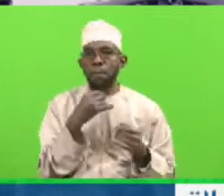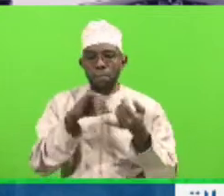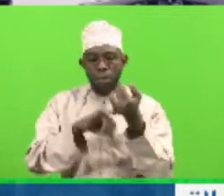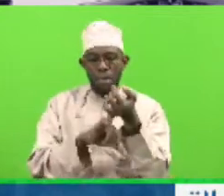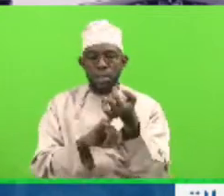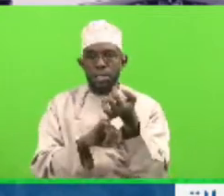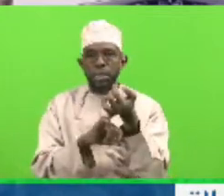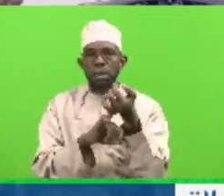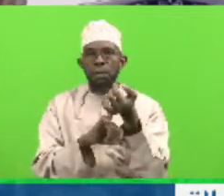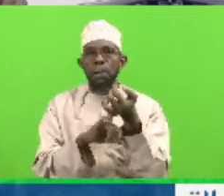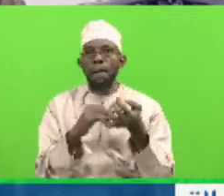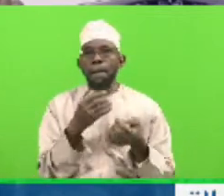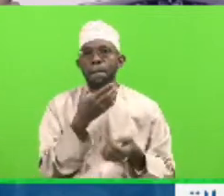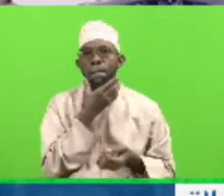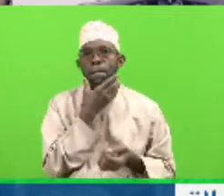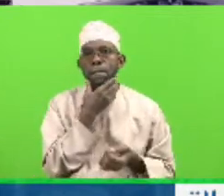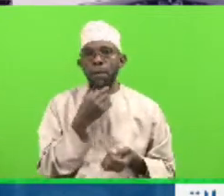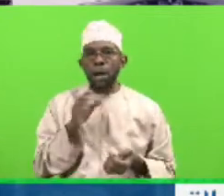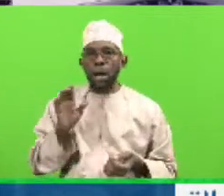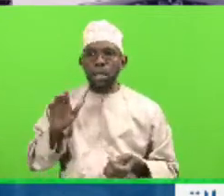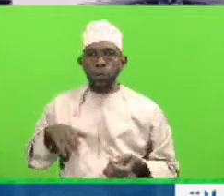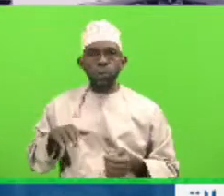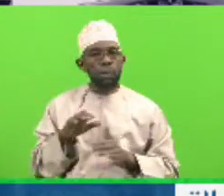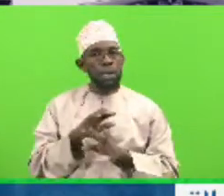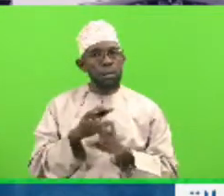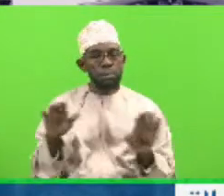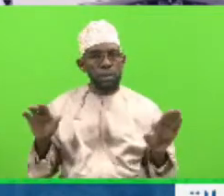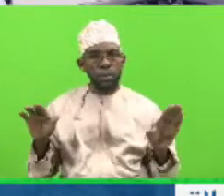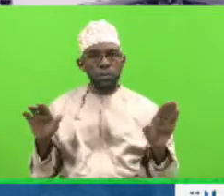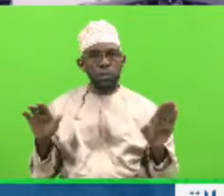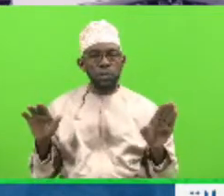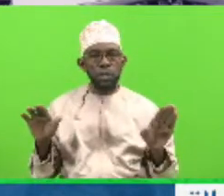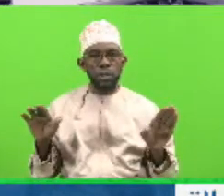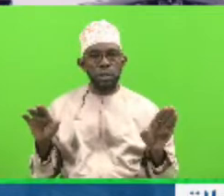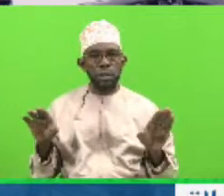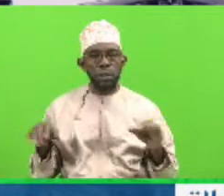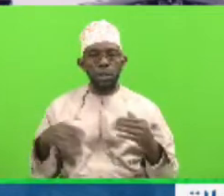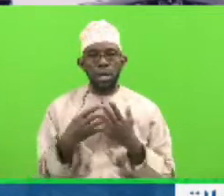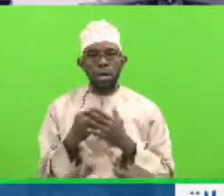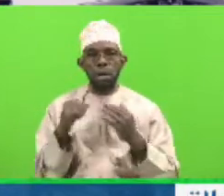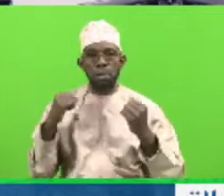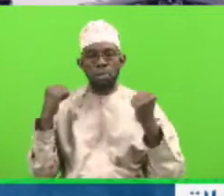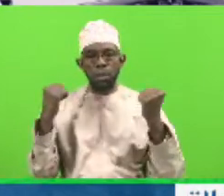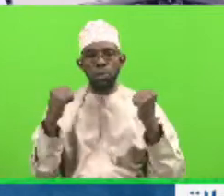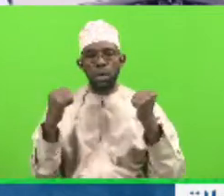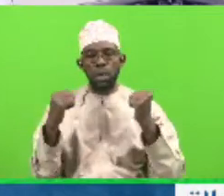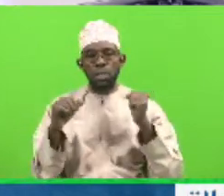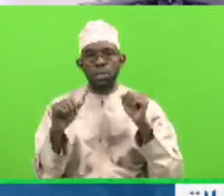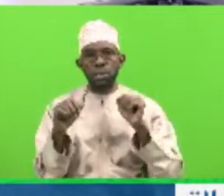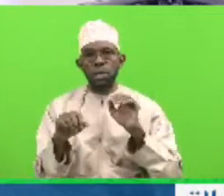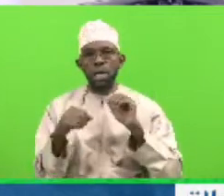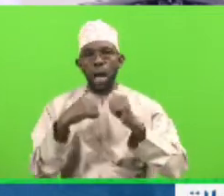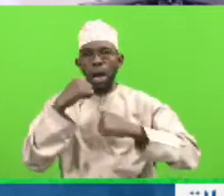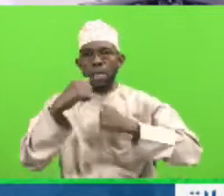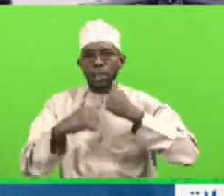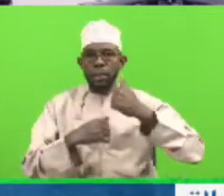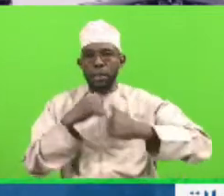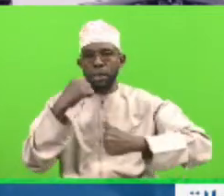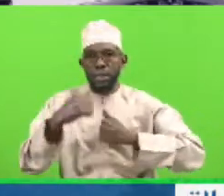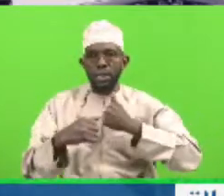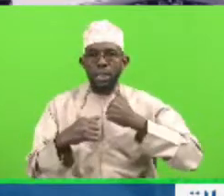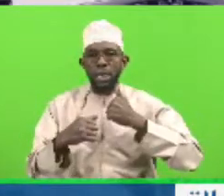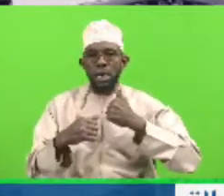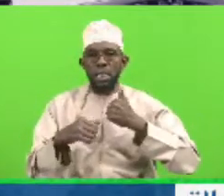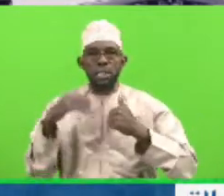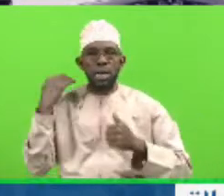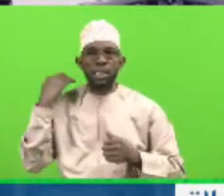a man and a woman. And I've also said that as per our penal code, homosexuality is